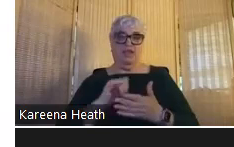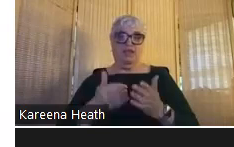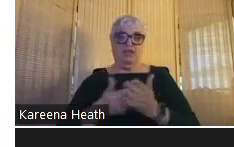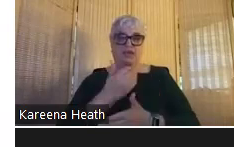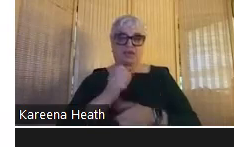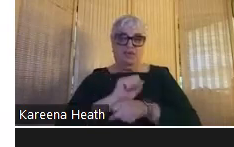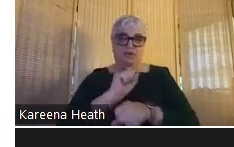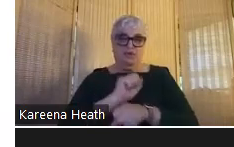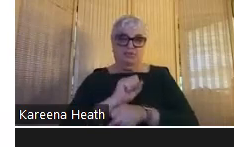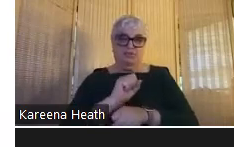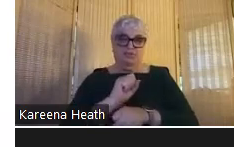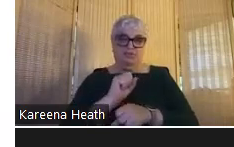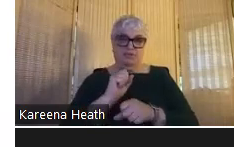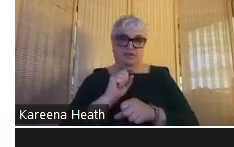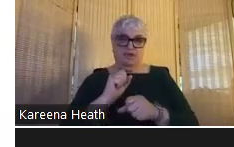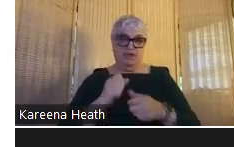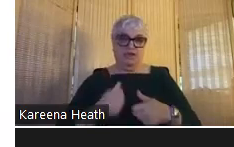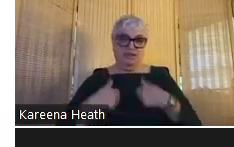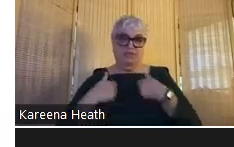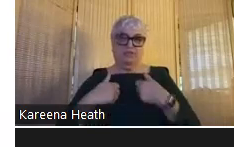workers definition, or